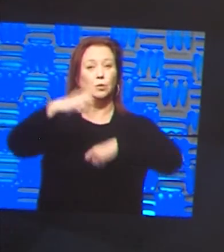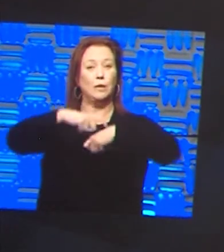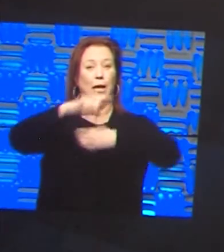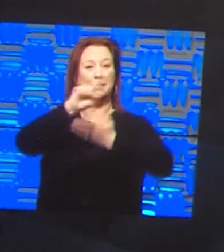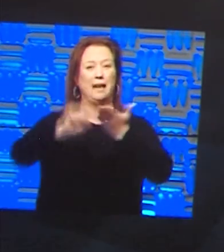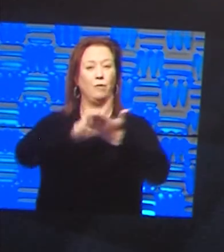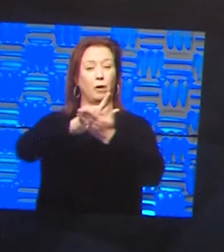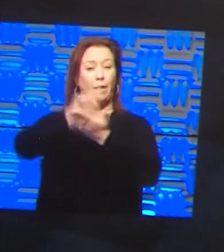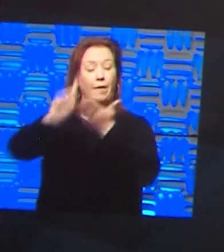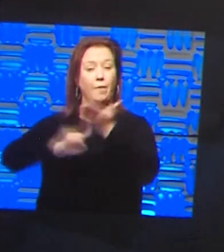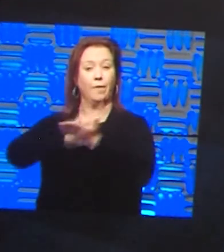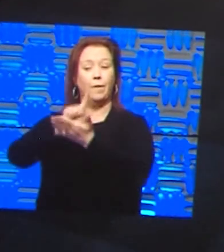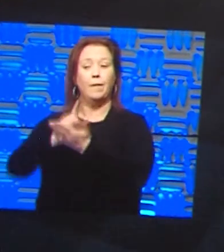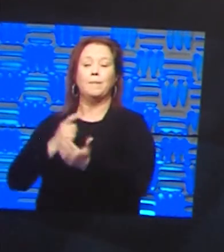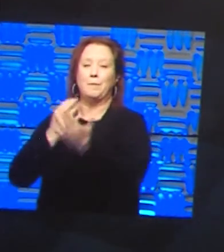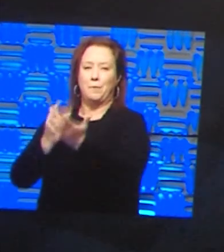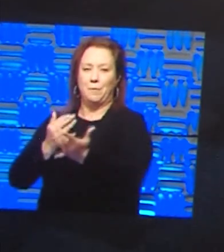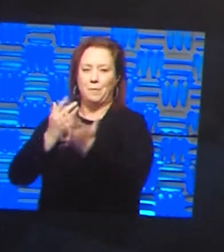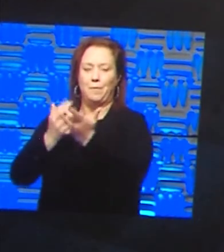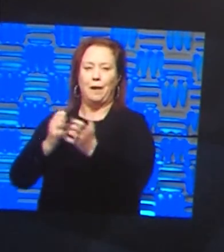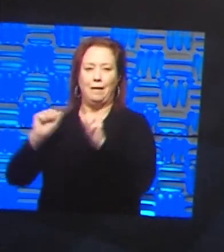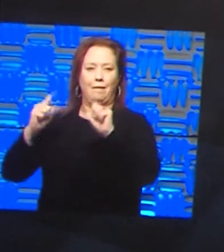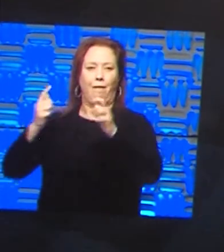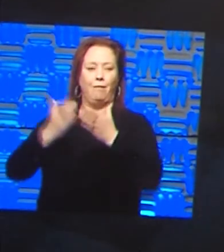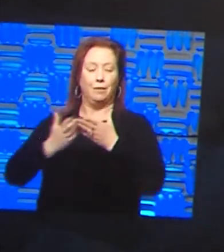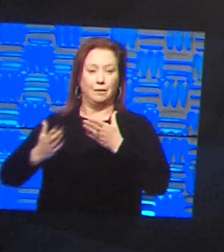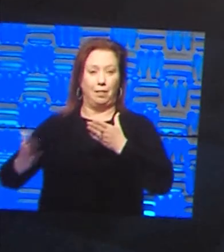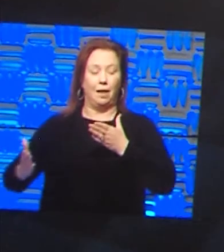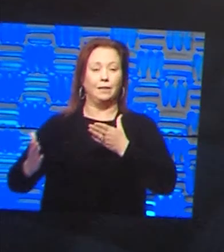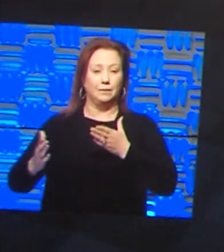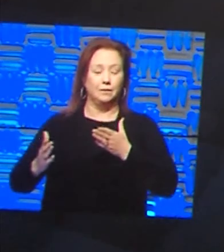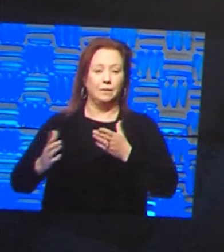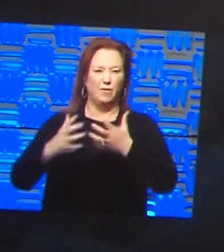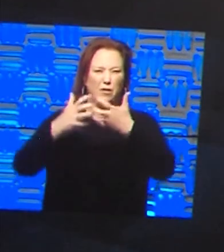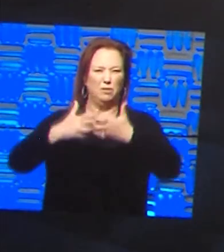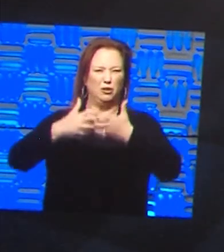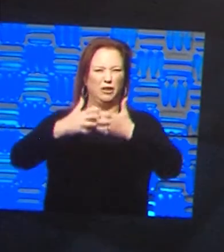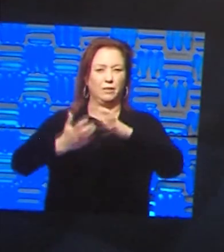we've become extremely resourceful on how to make testing kits